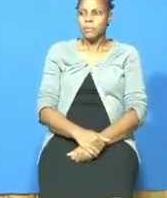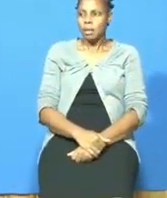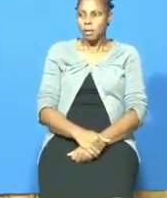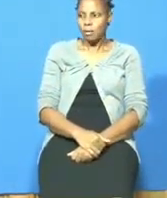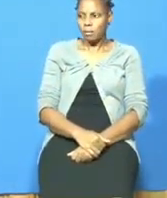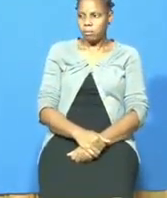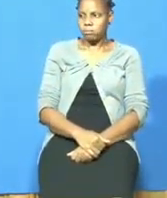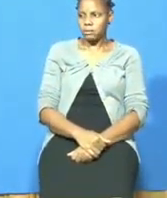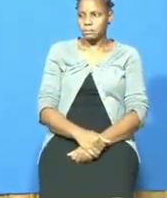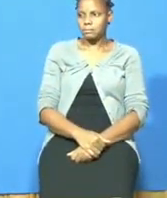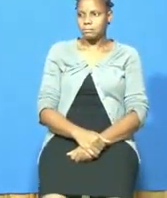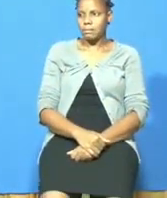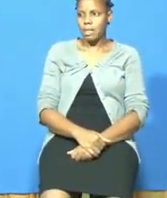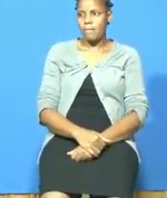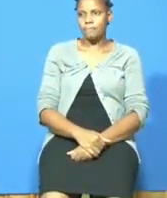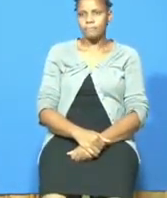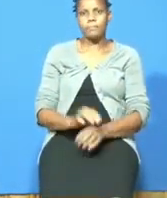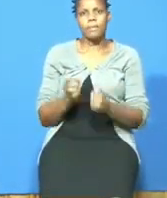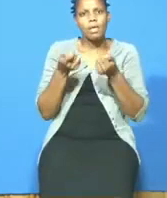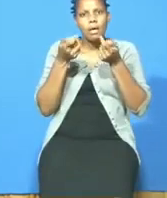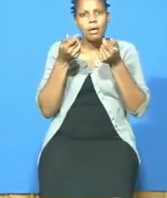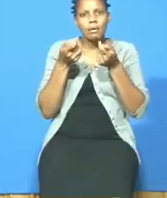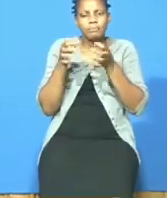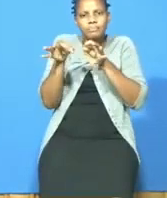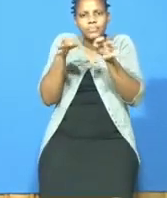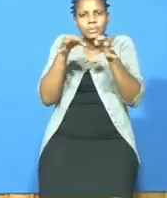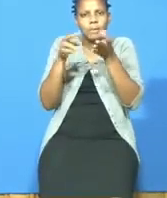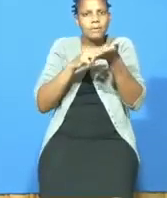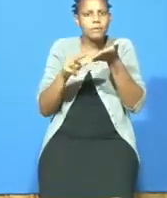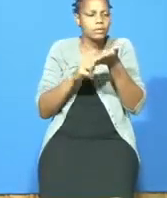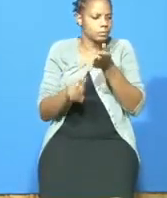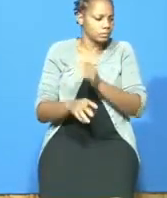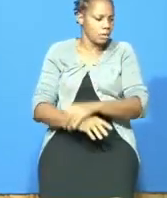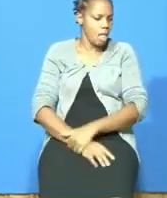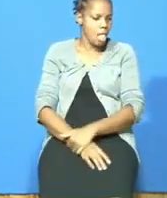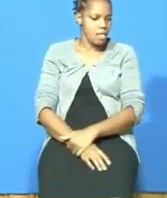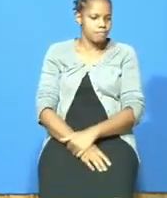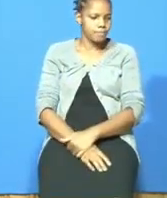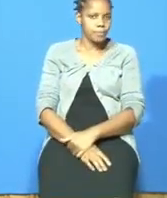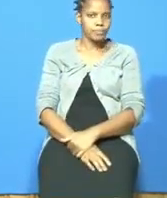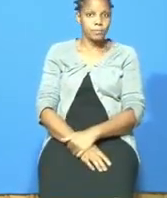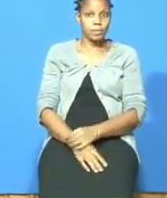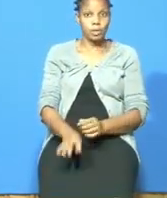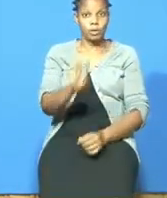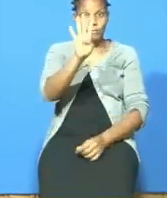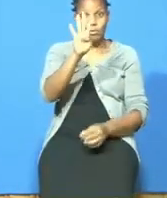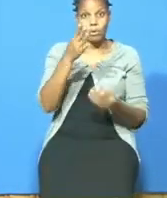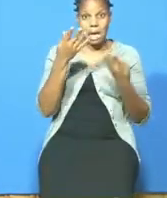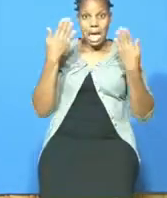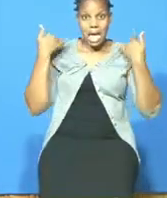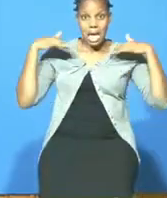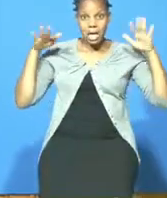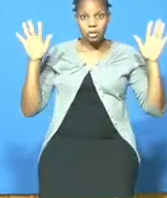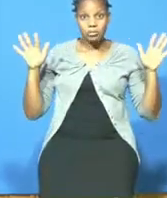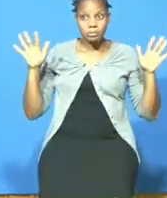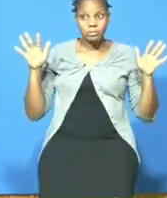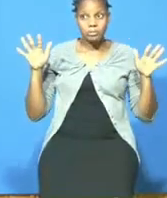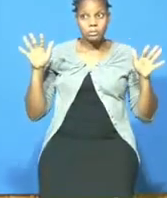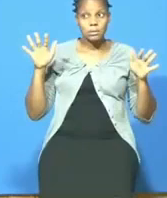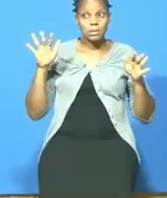dissect this passage. One, the four angels,